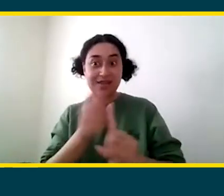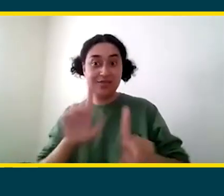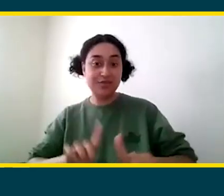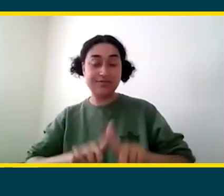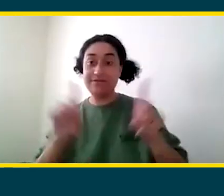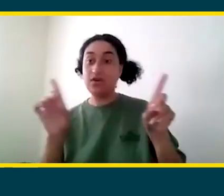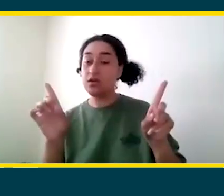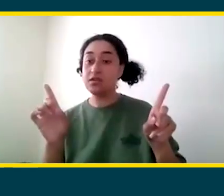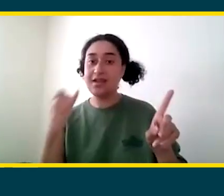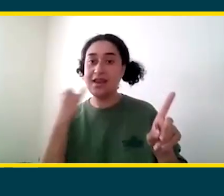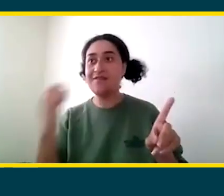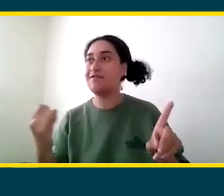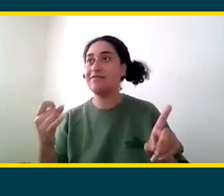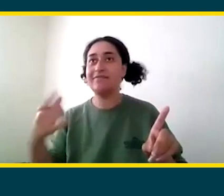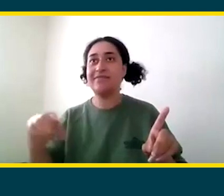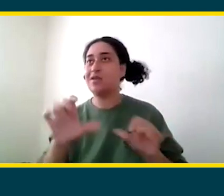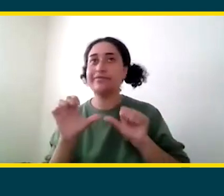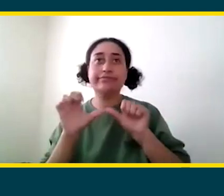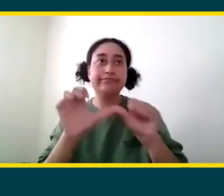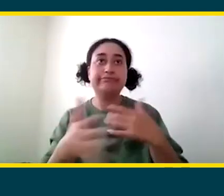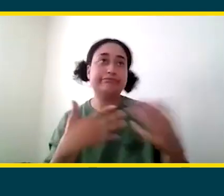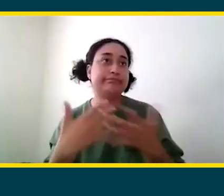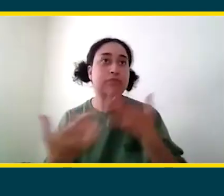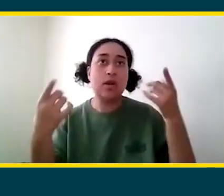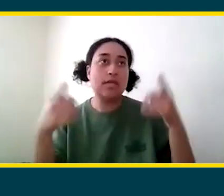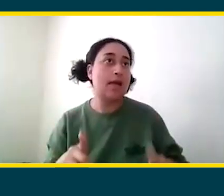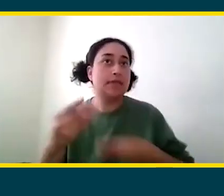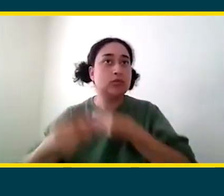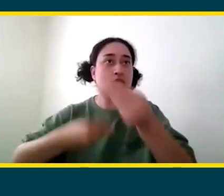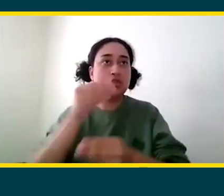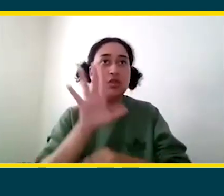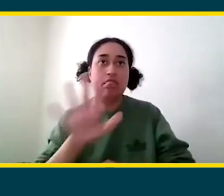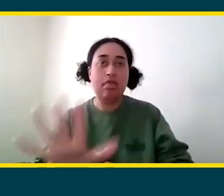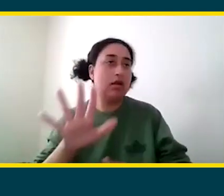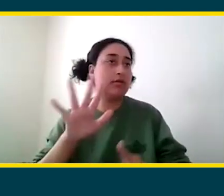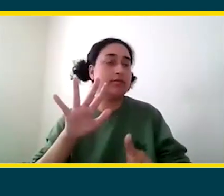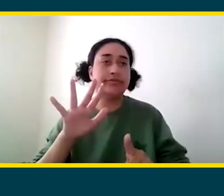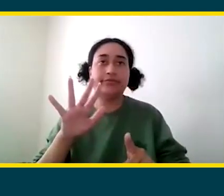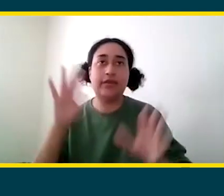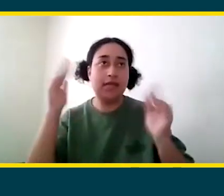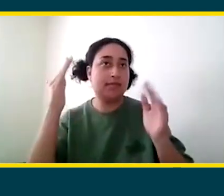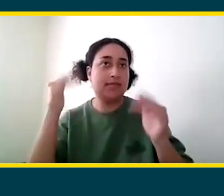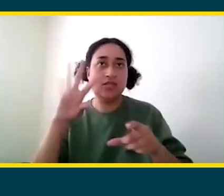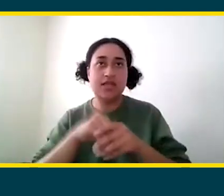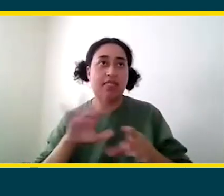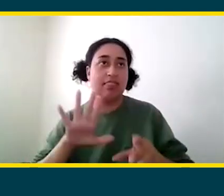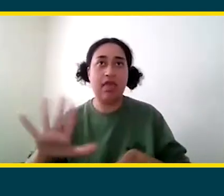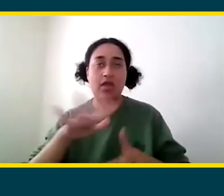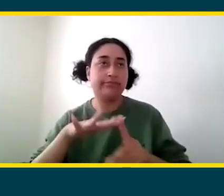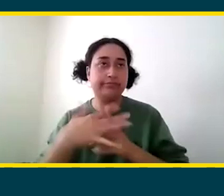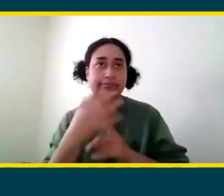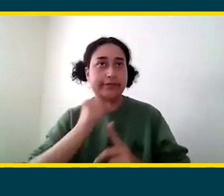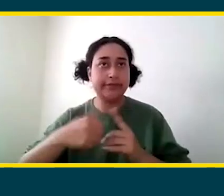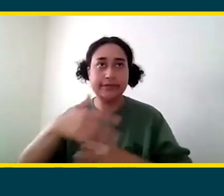just, go along with whatever is traditional in their society, whatever's expected in their society, if that fits for them, and they never have that